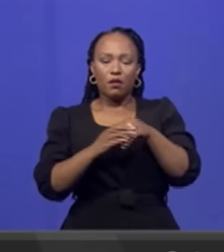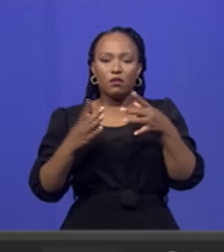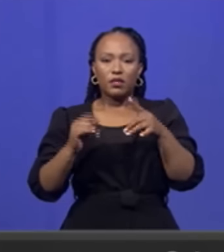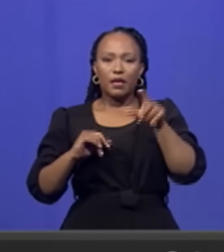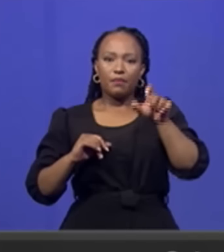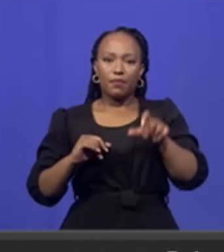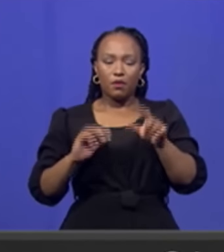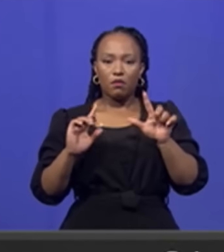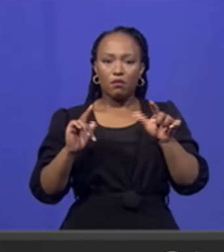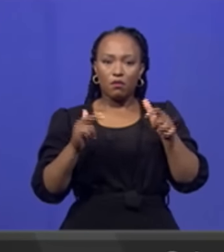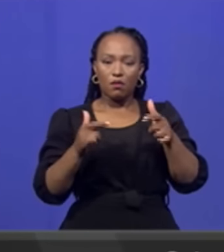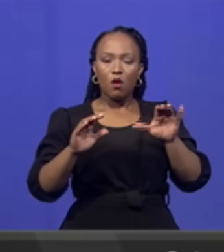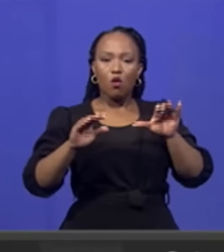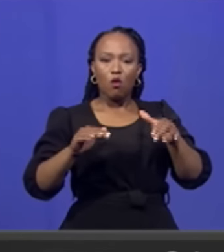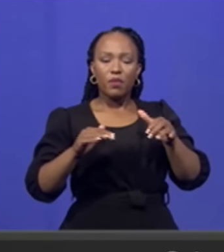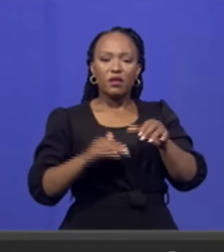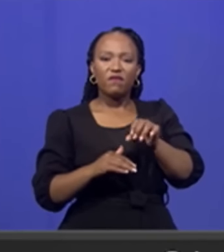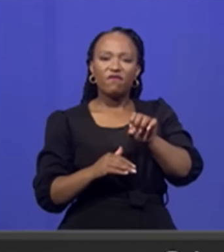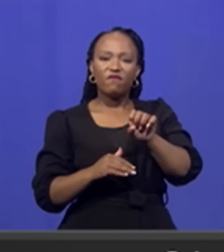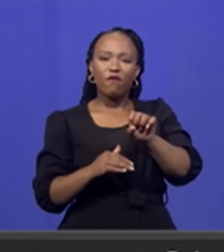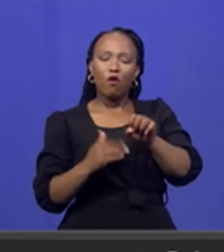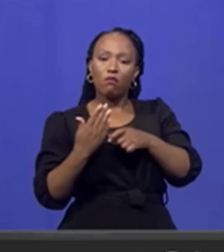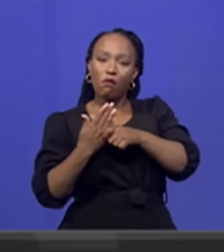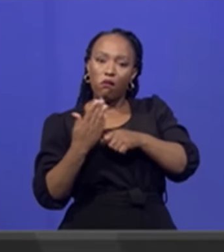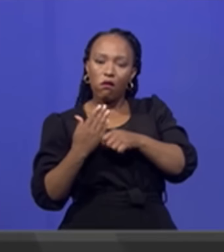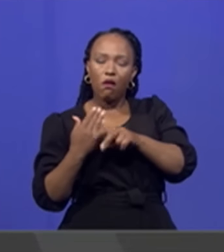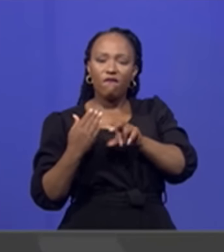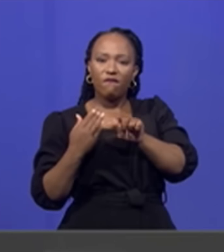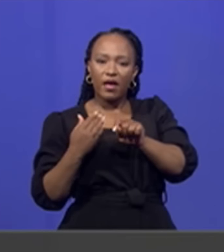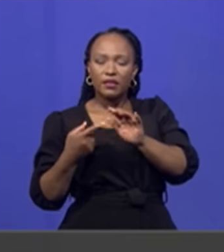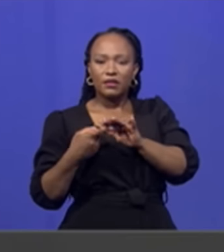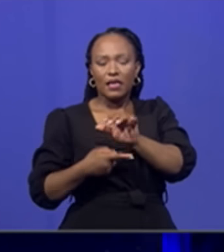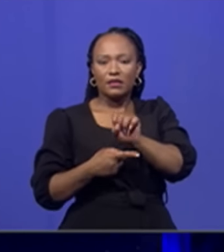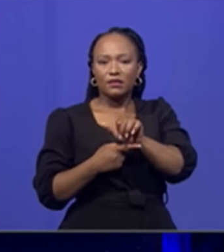tsa komiti ditabeng tsa lekgetho le ditifiso tsa lekgetho madibohong.